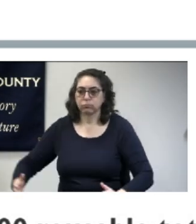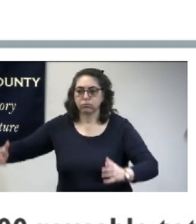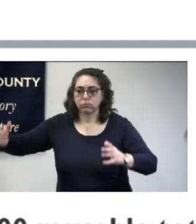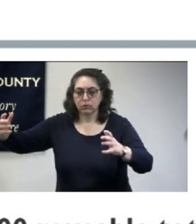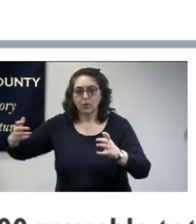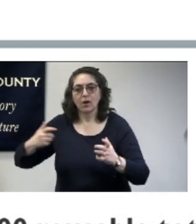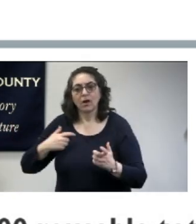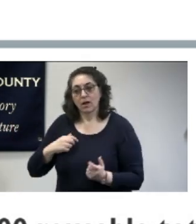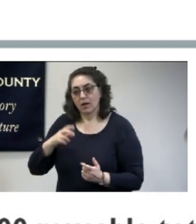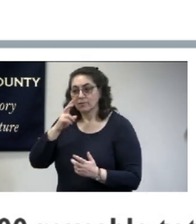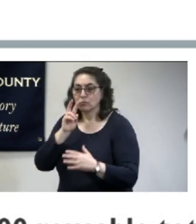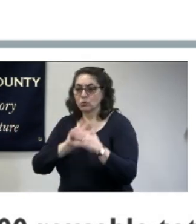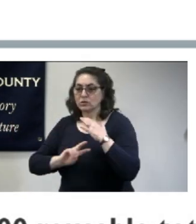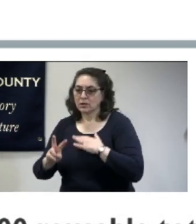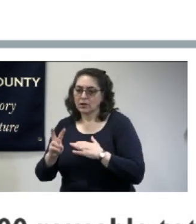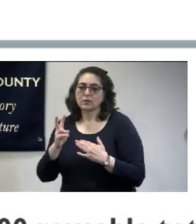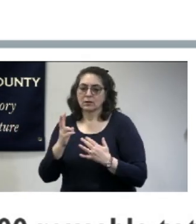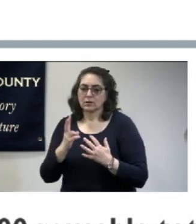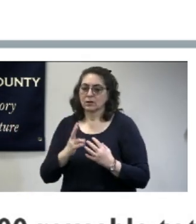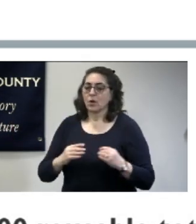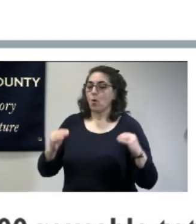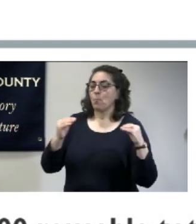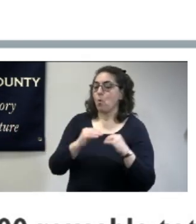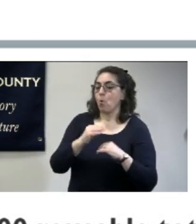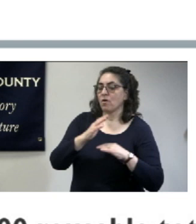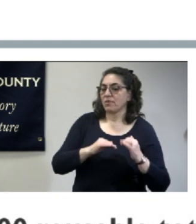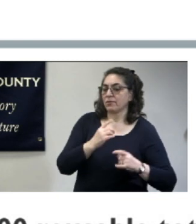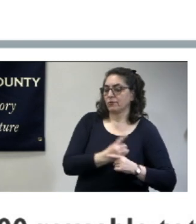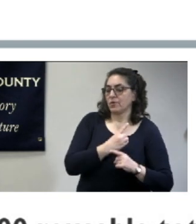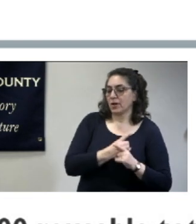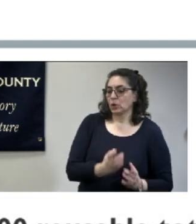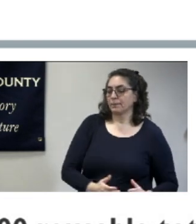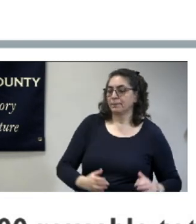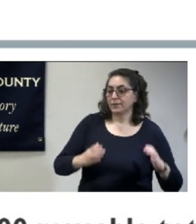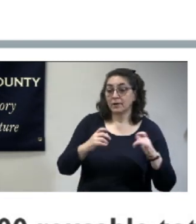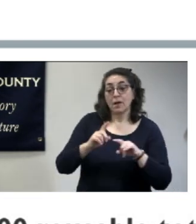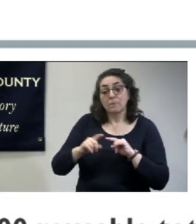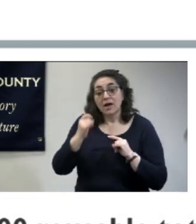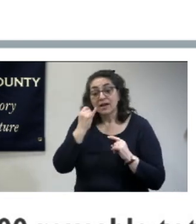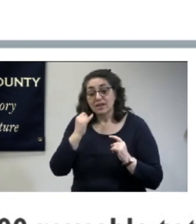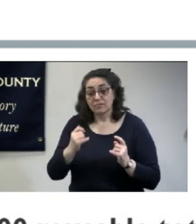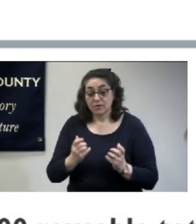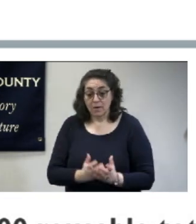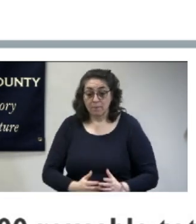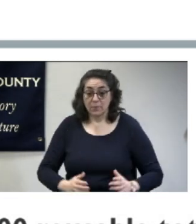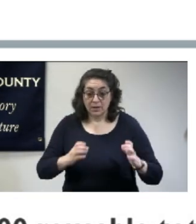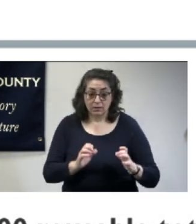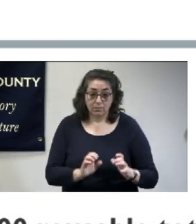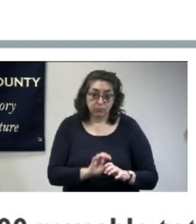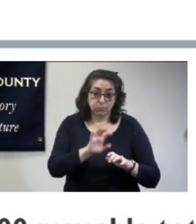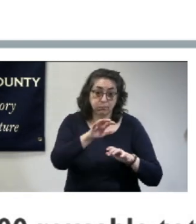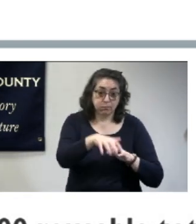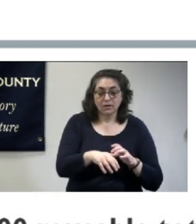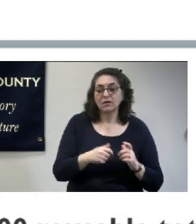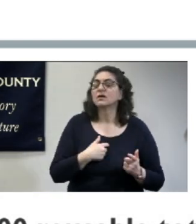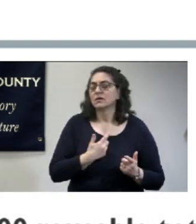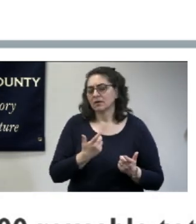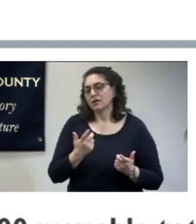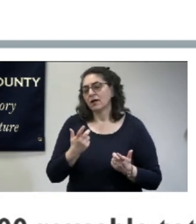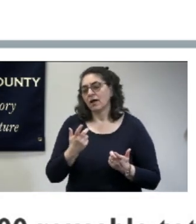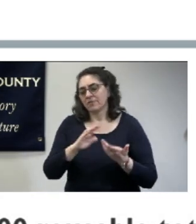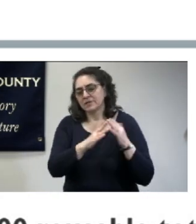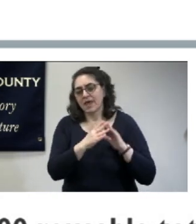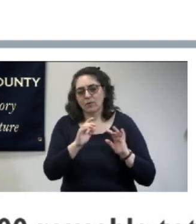just, you know, what could fit in those bins. However, if the bins overflow, the municipalities can simply just bring